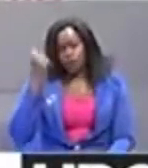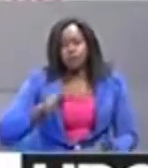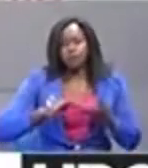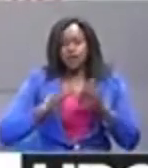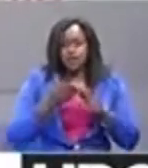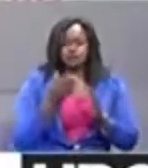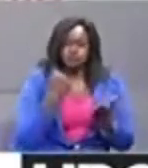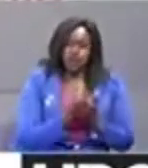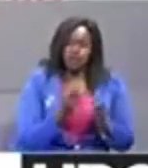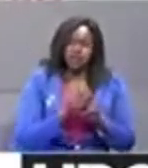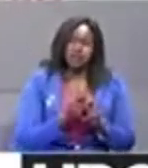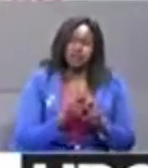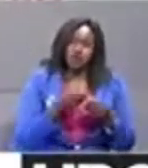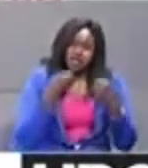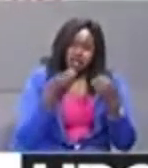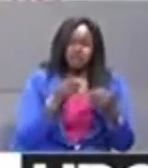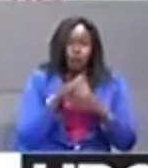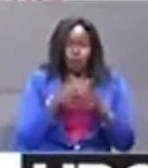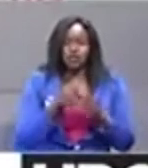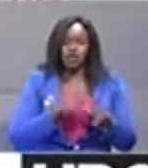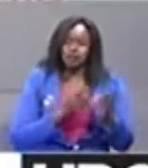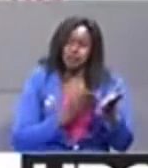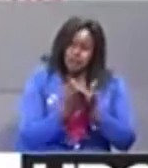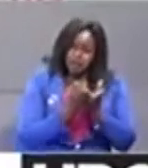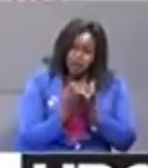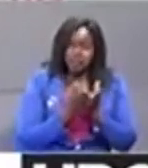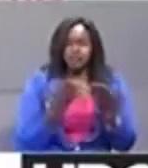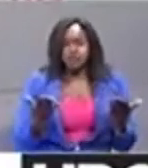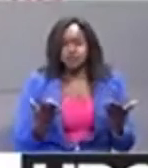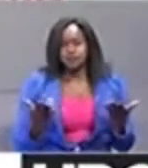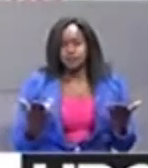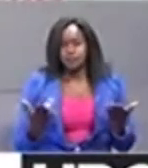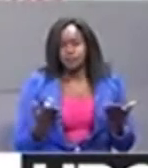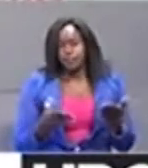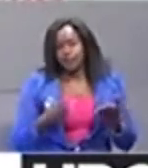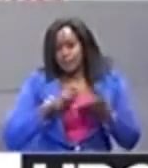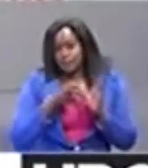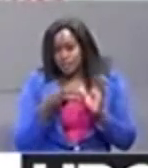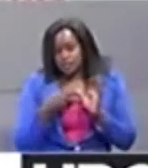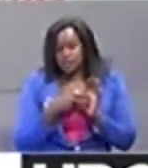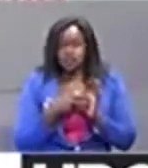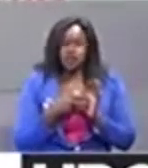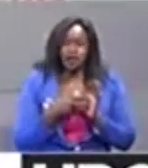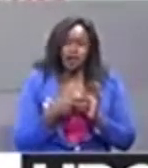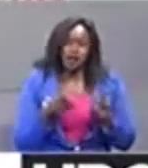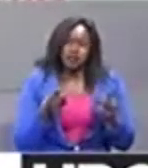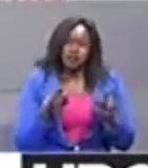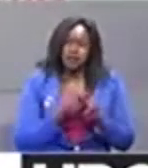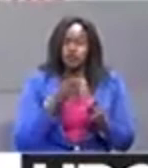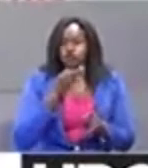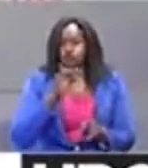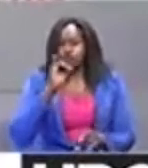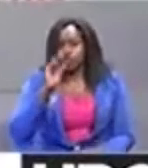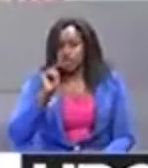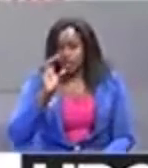offer 24/7 services through obviously card as well as mobile phone, and therefore equalizing FINCA with any